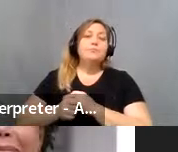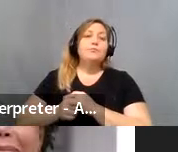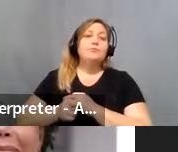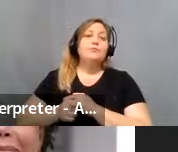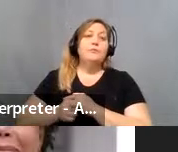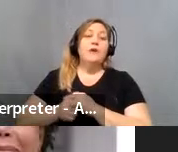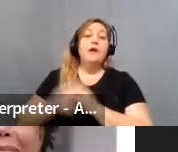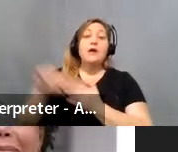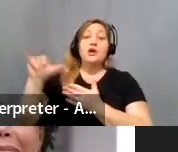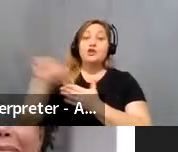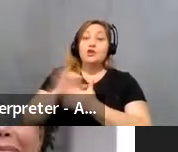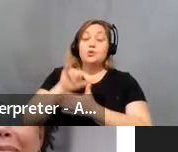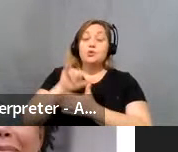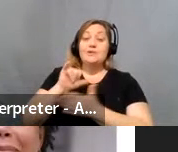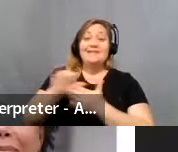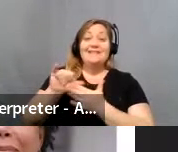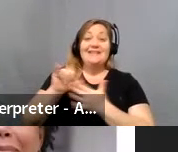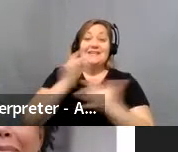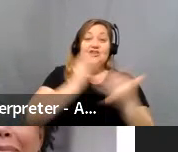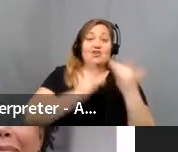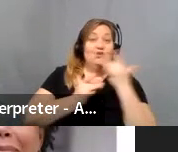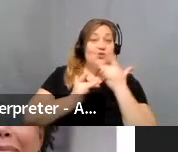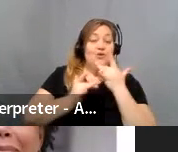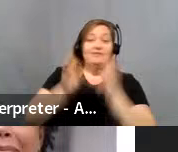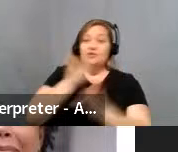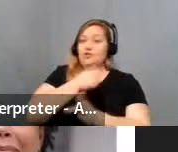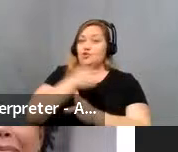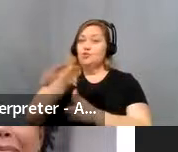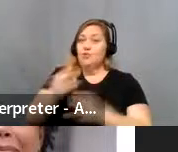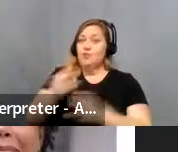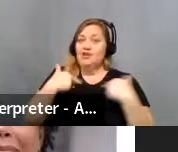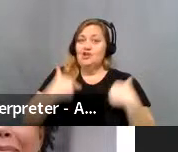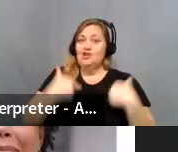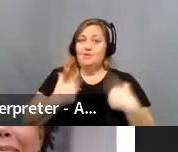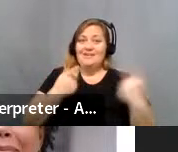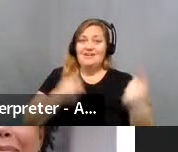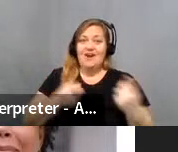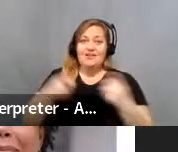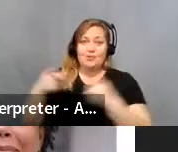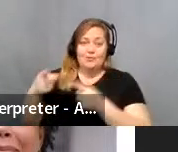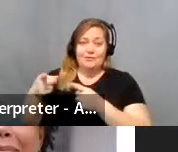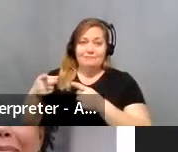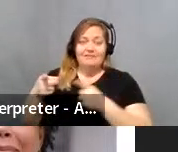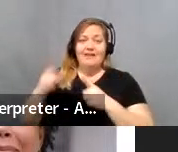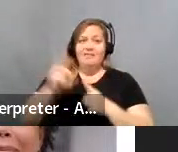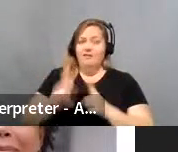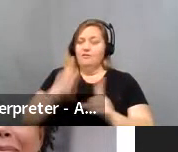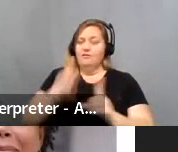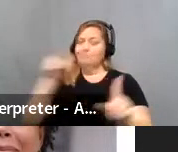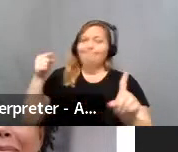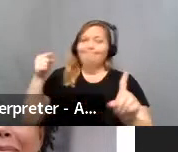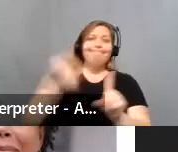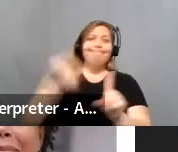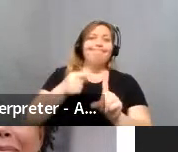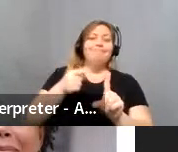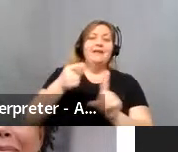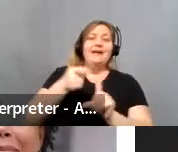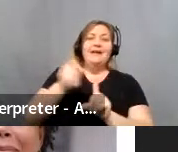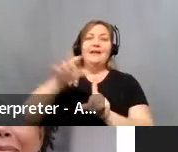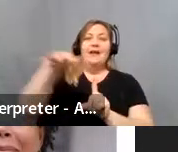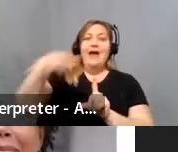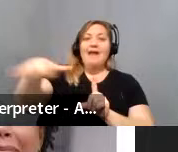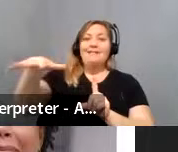New York City's dire housing shortage has direct human consequences. These have been underscored in our extended community engagement